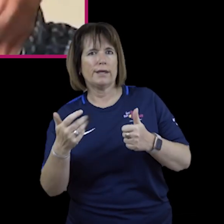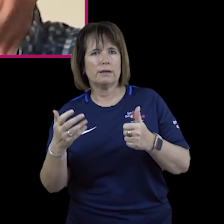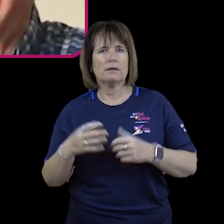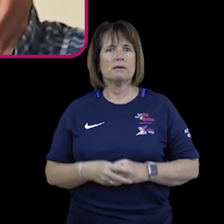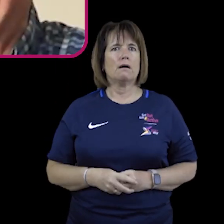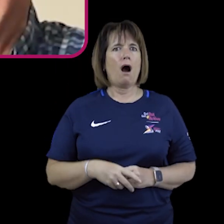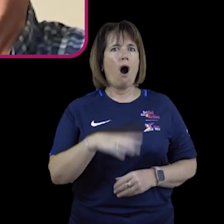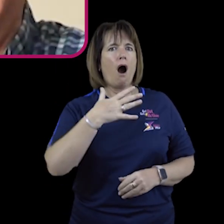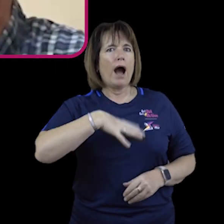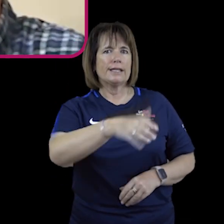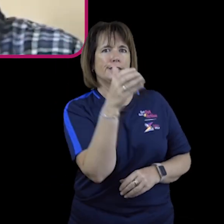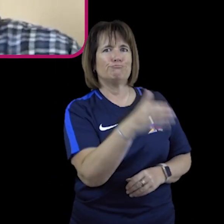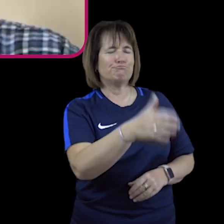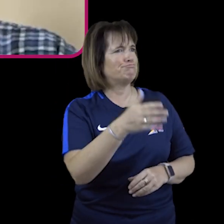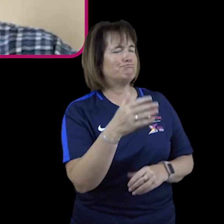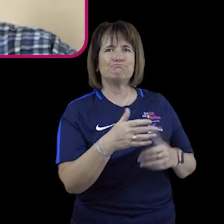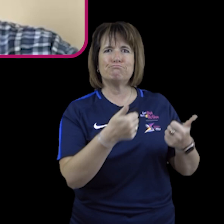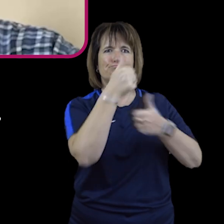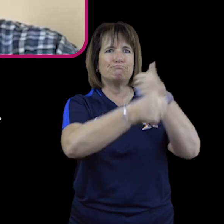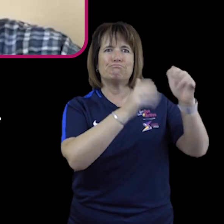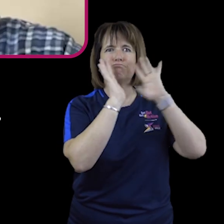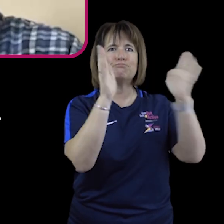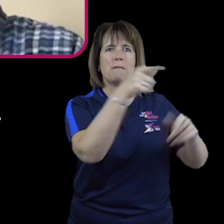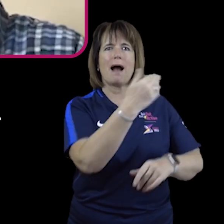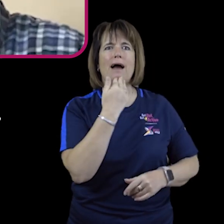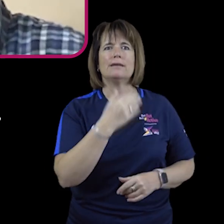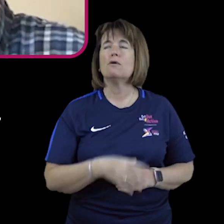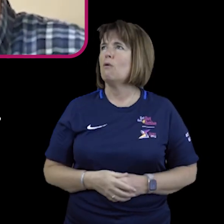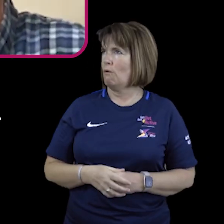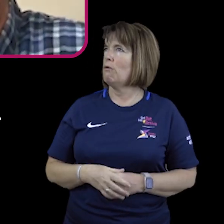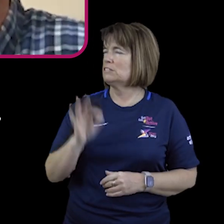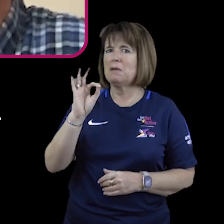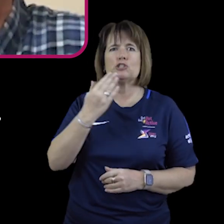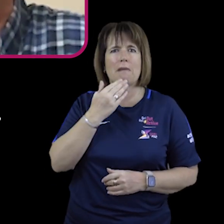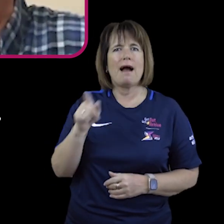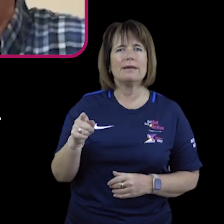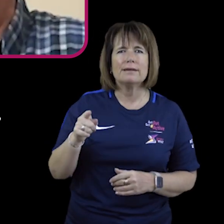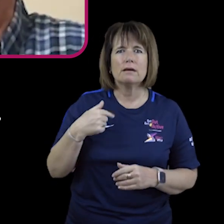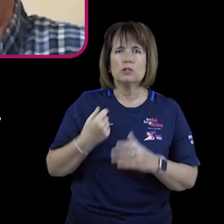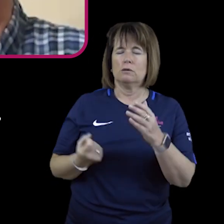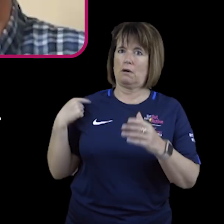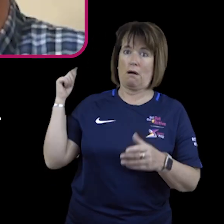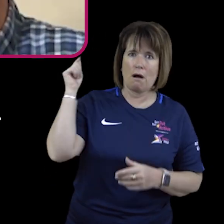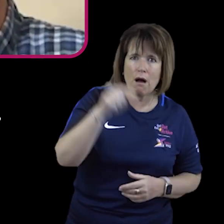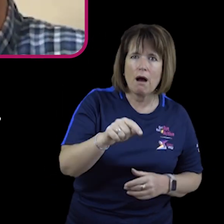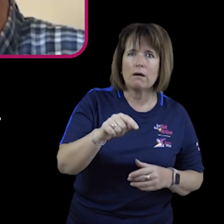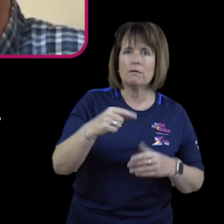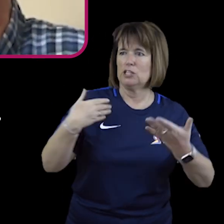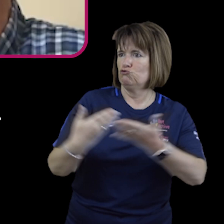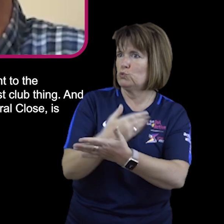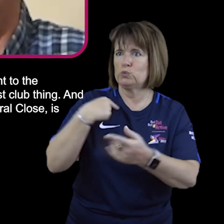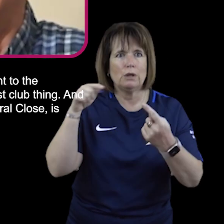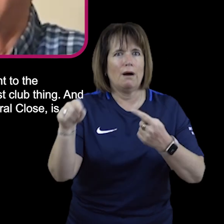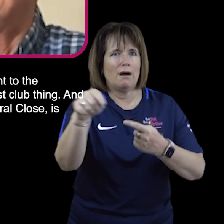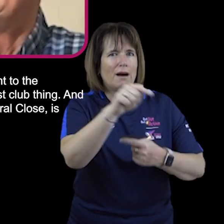shake that man by the hand. He's a special man. He's a very special man. So I turned up and he said, introduce me to some